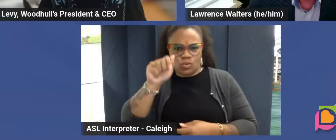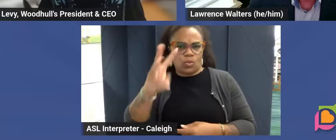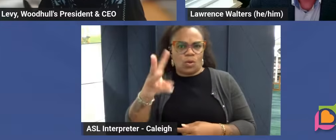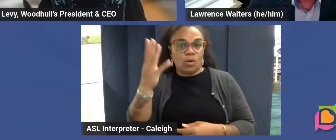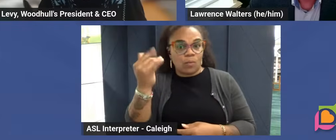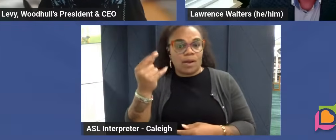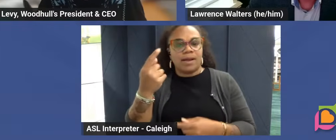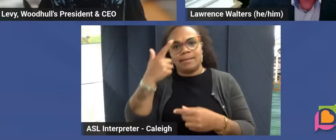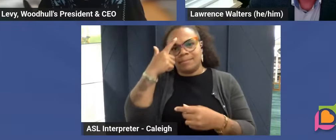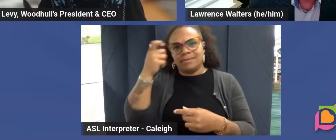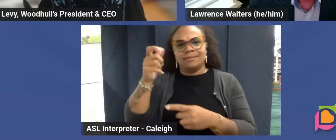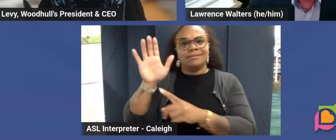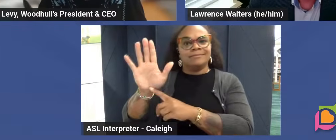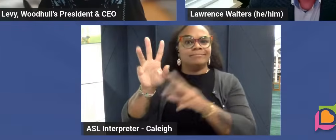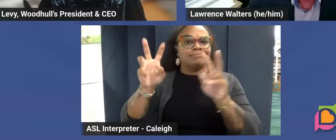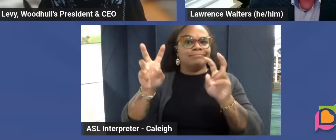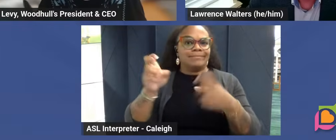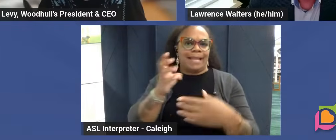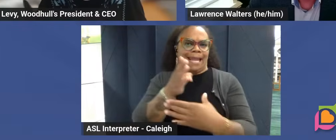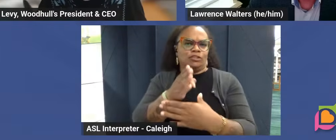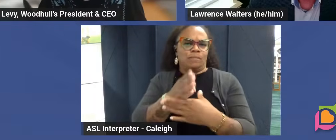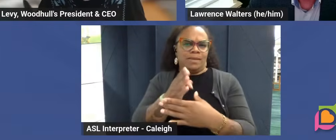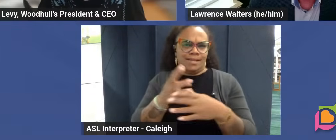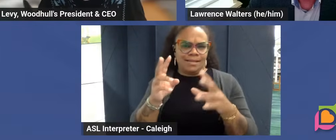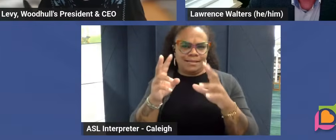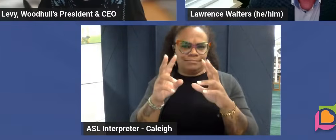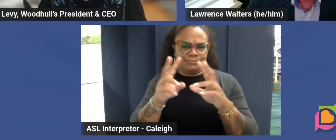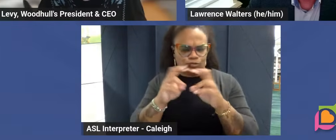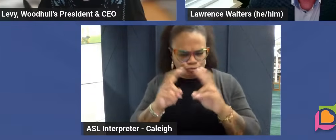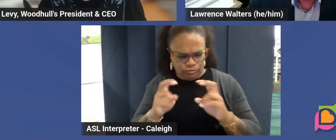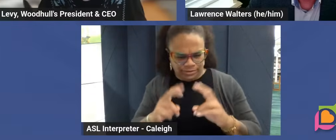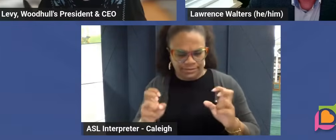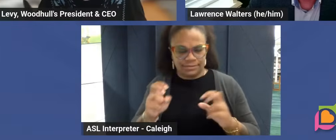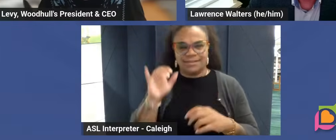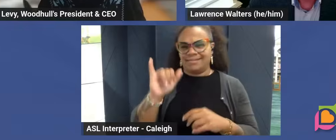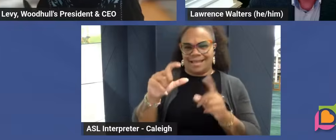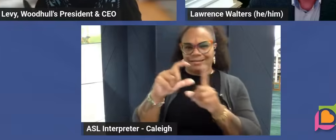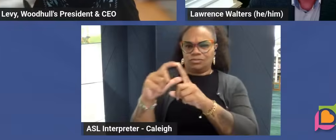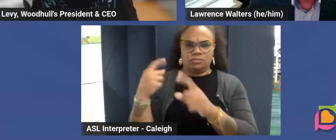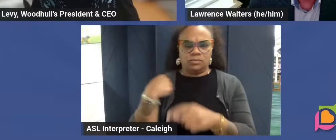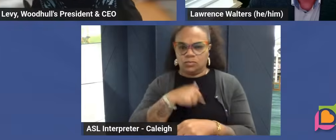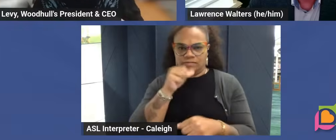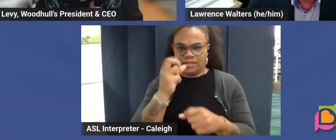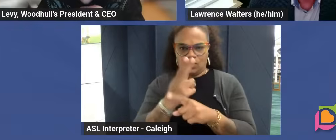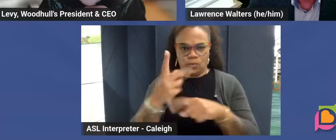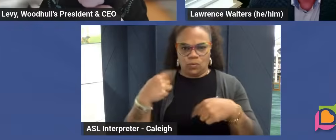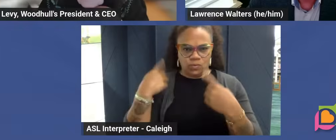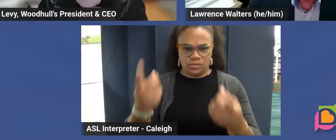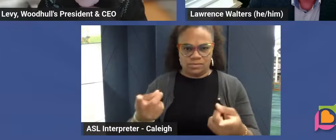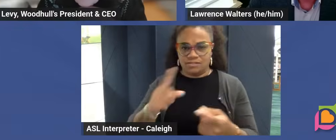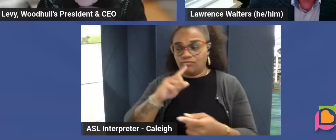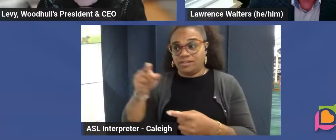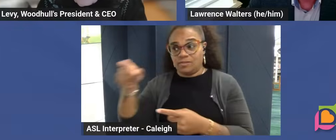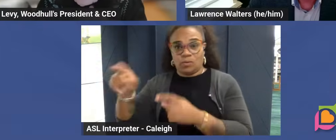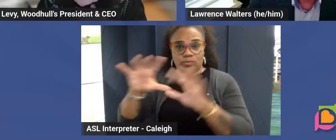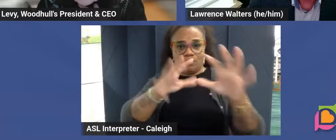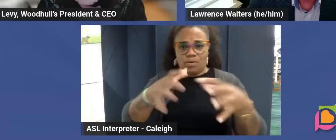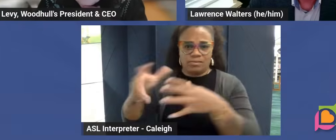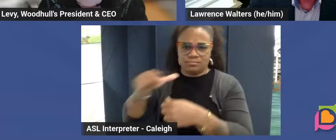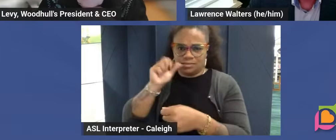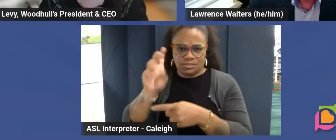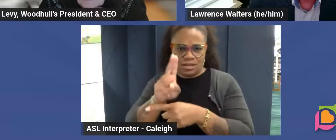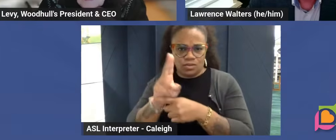intermediate scrutiny. Now, we haven't used that term in this discussion, and really the parties didn't use that term in